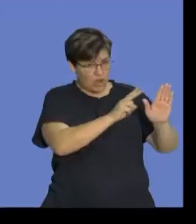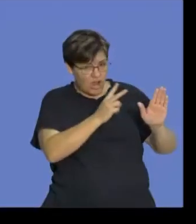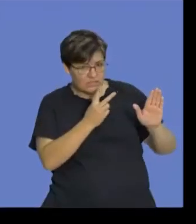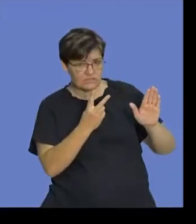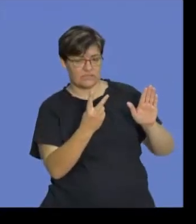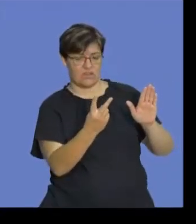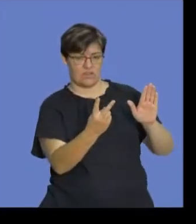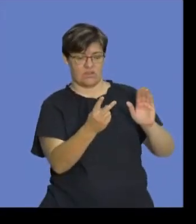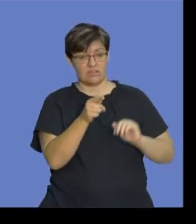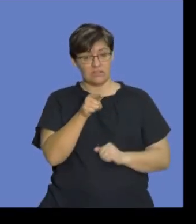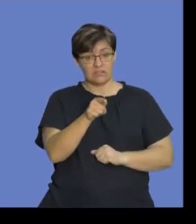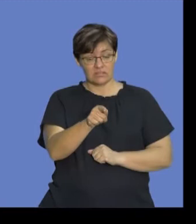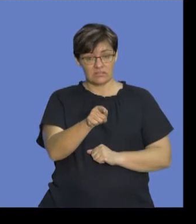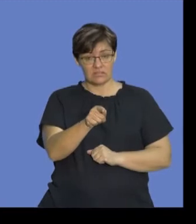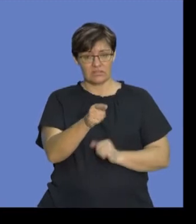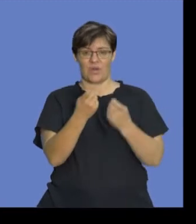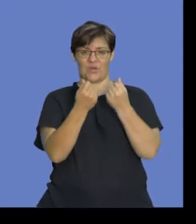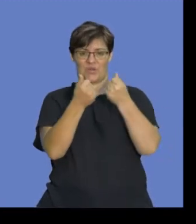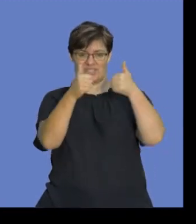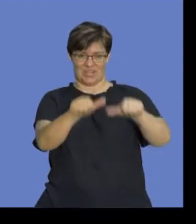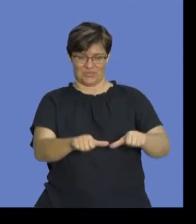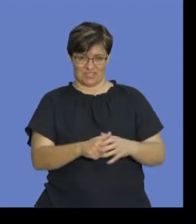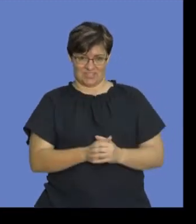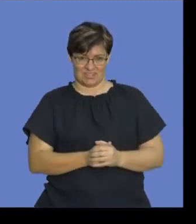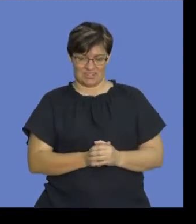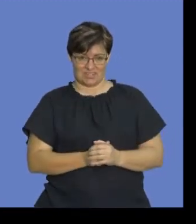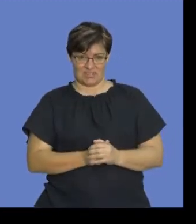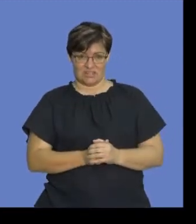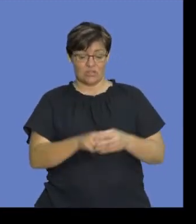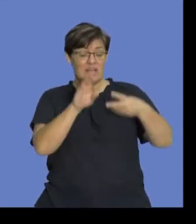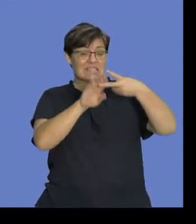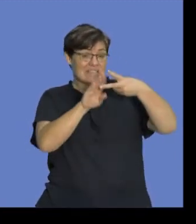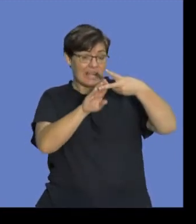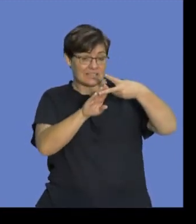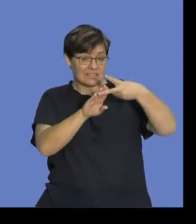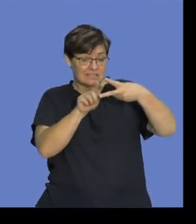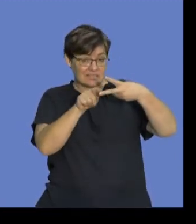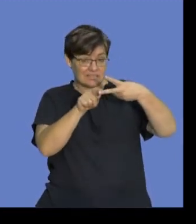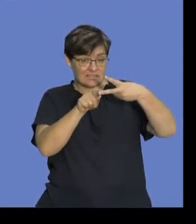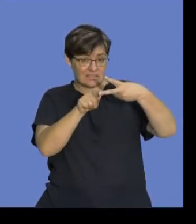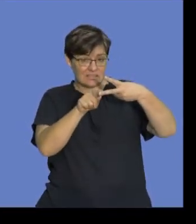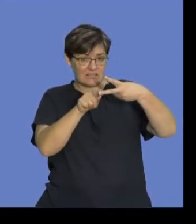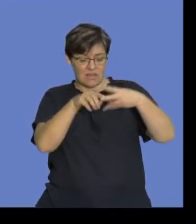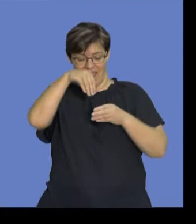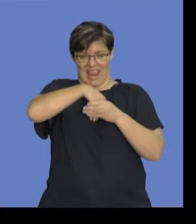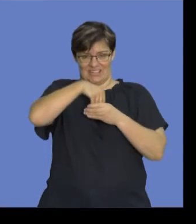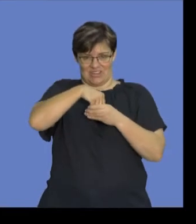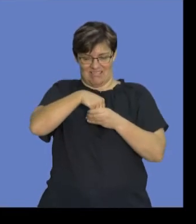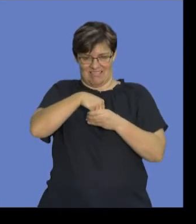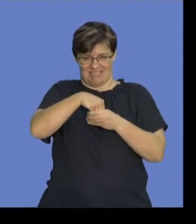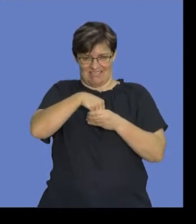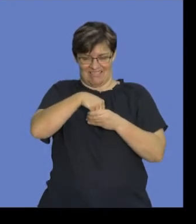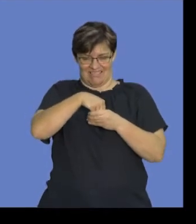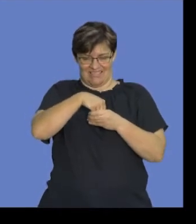my cost account. So this second stage is internal. It's something that the company